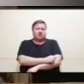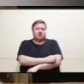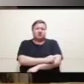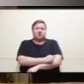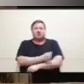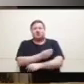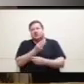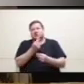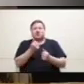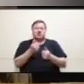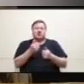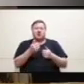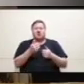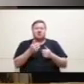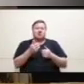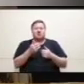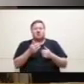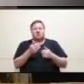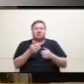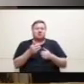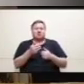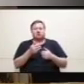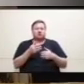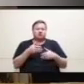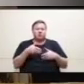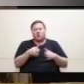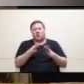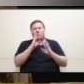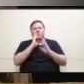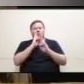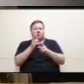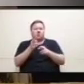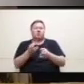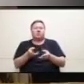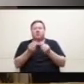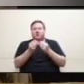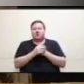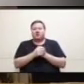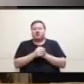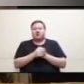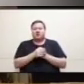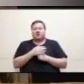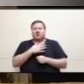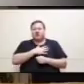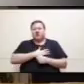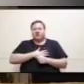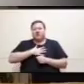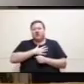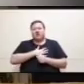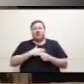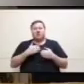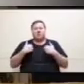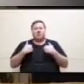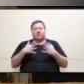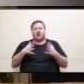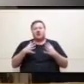Sometimes the way the responses come make you feel that in fact this is the beginning of the discussion, not the